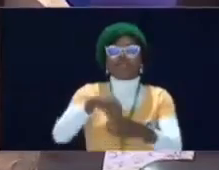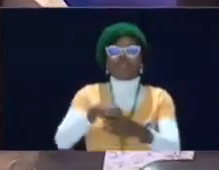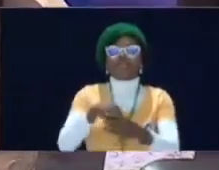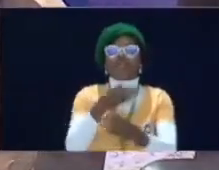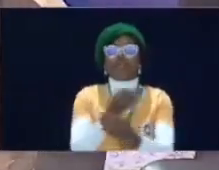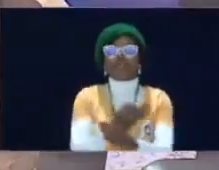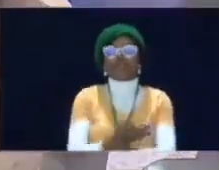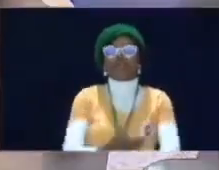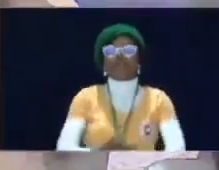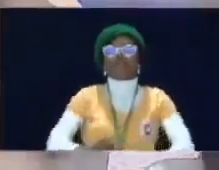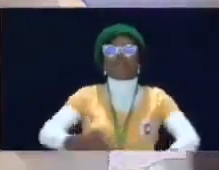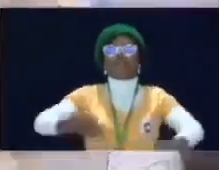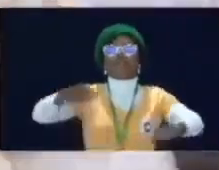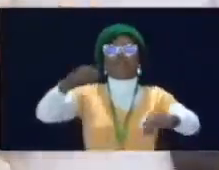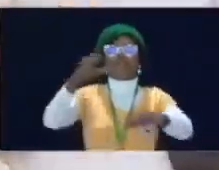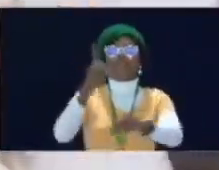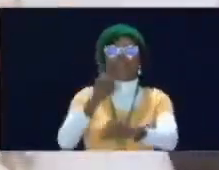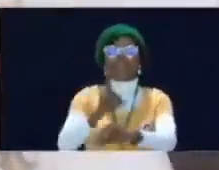foring